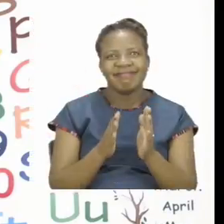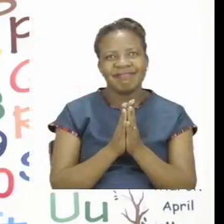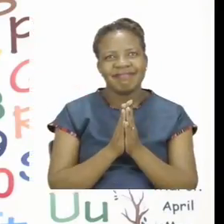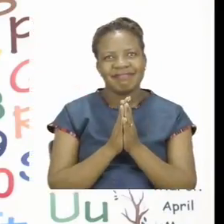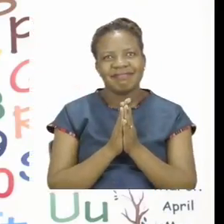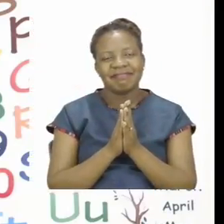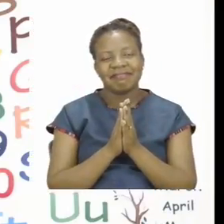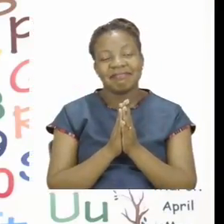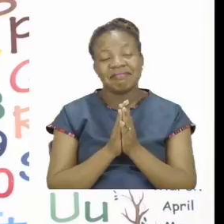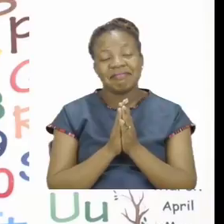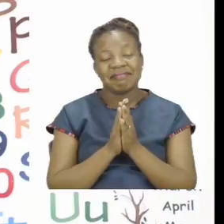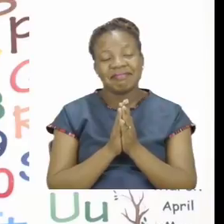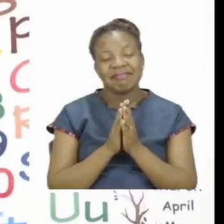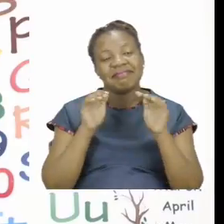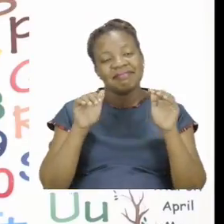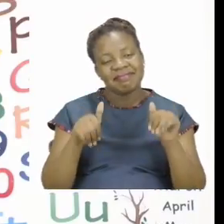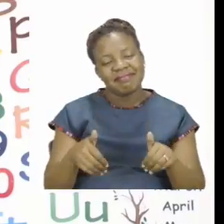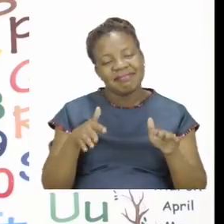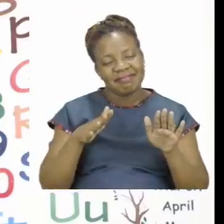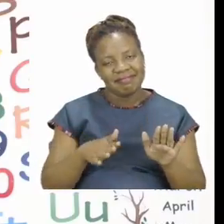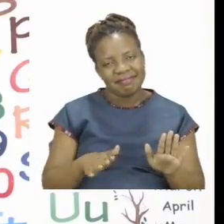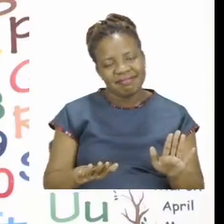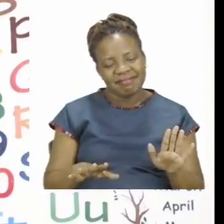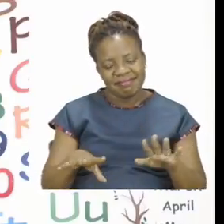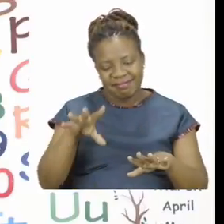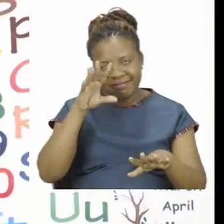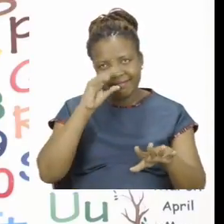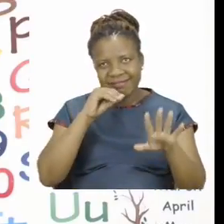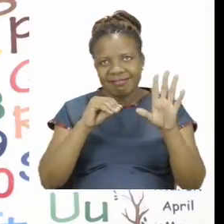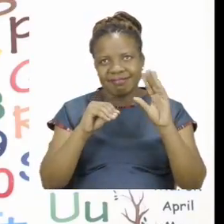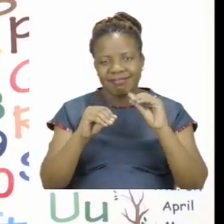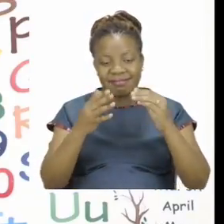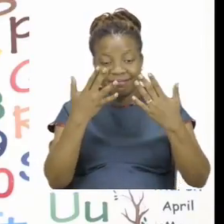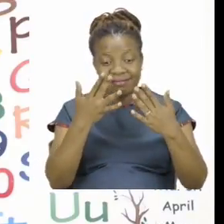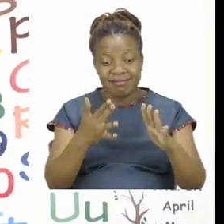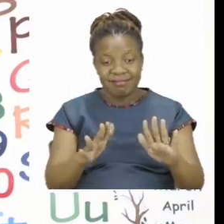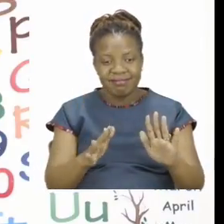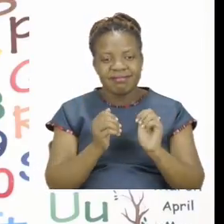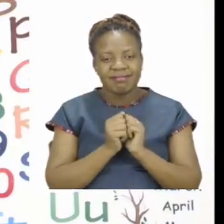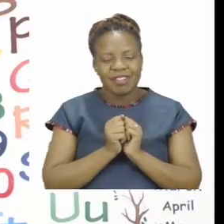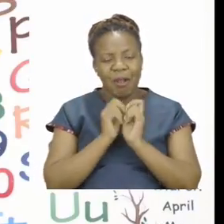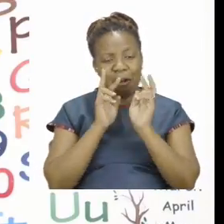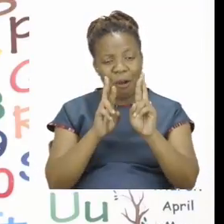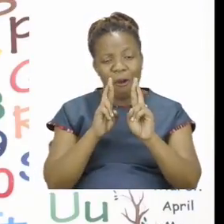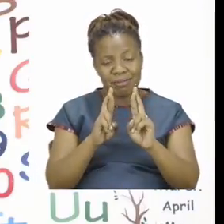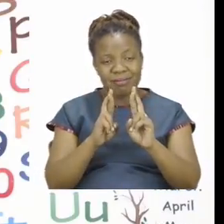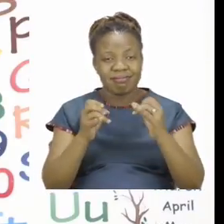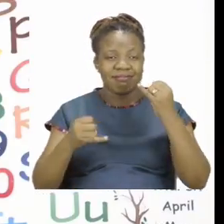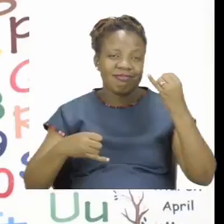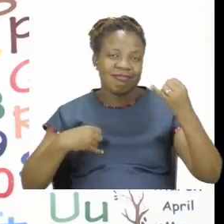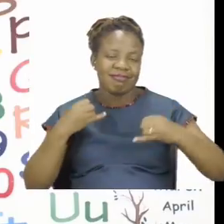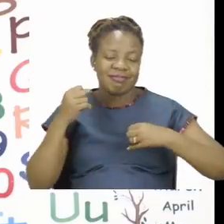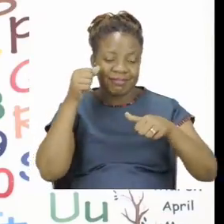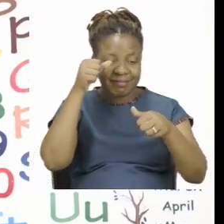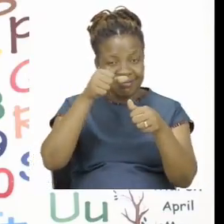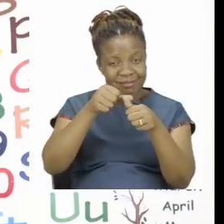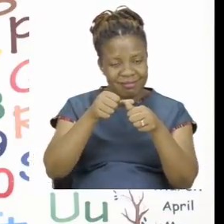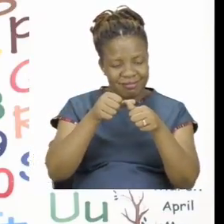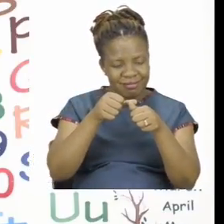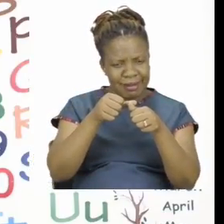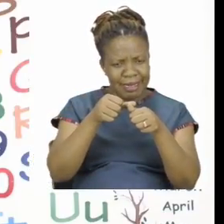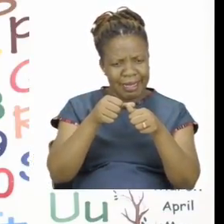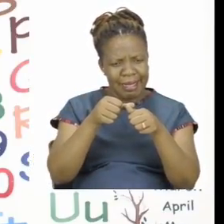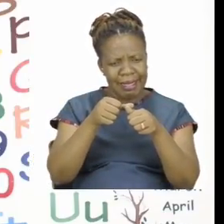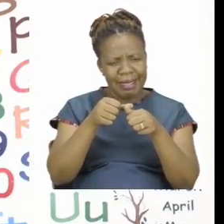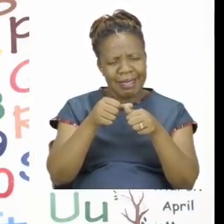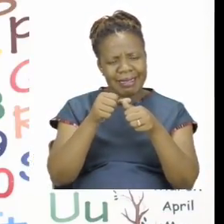Boys and girls, we have now come to the end of our lesson, but I hope you had fun. Remember, if you don't know what to do or you're